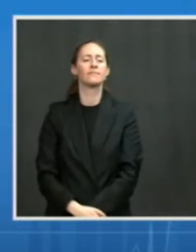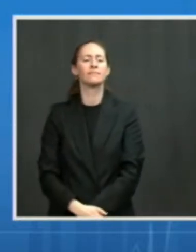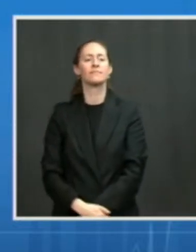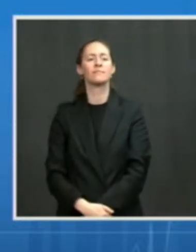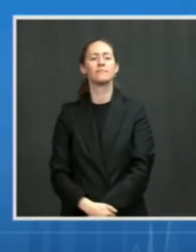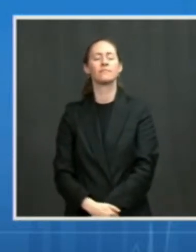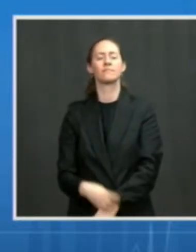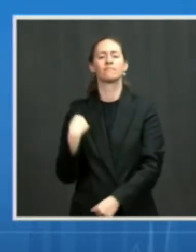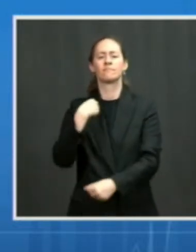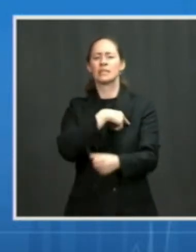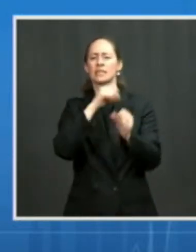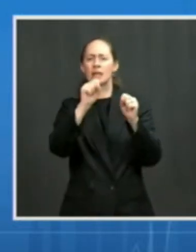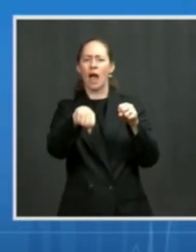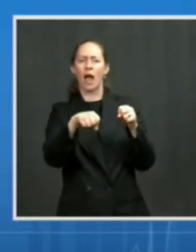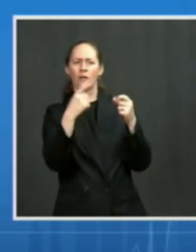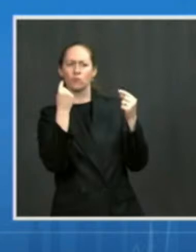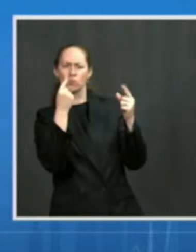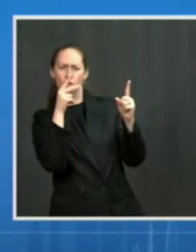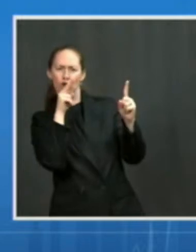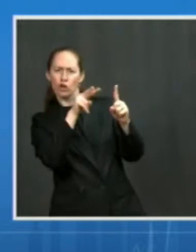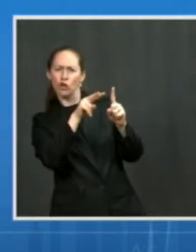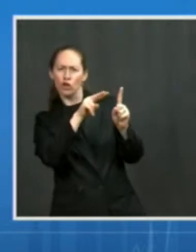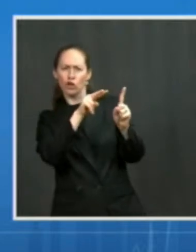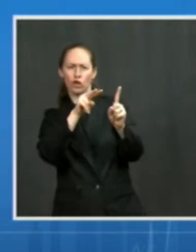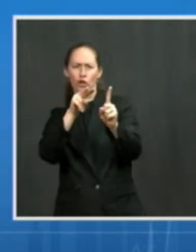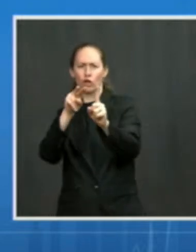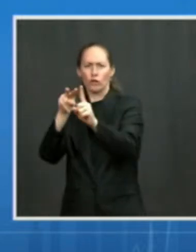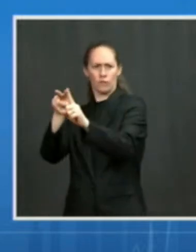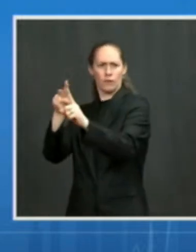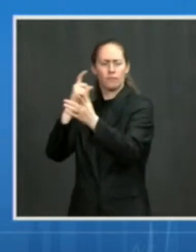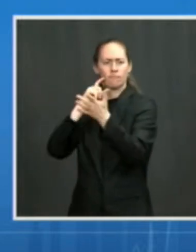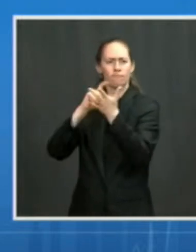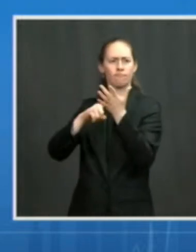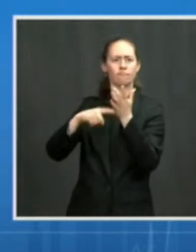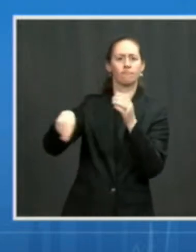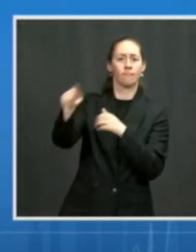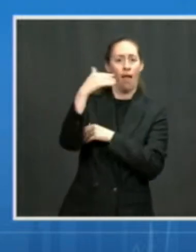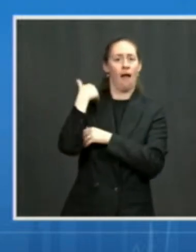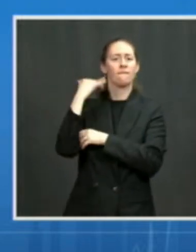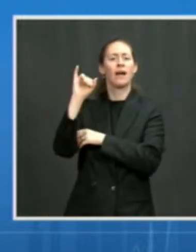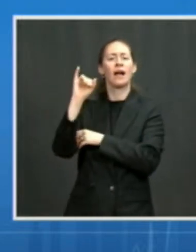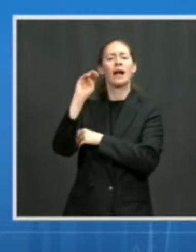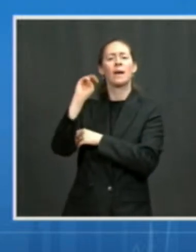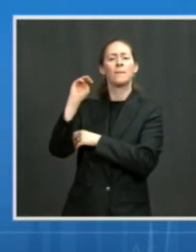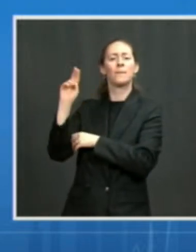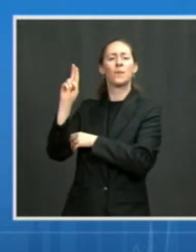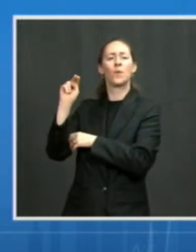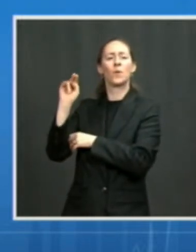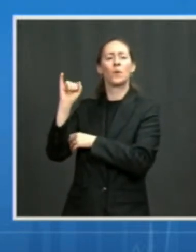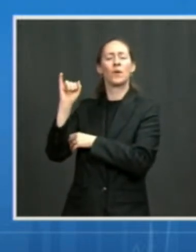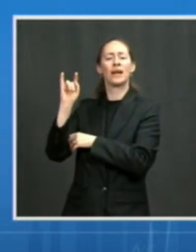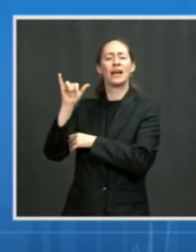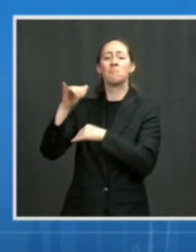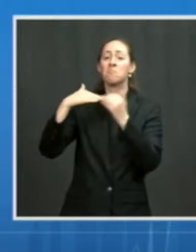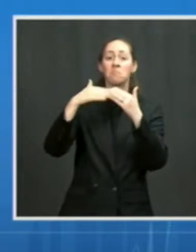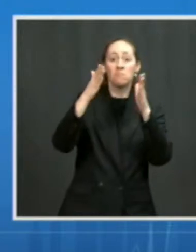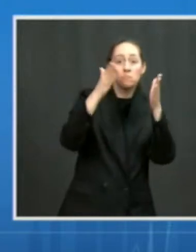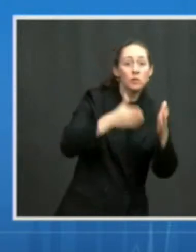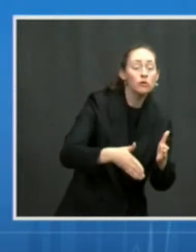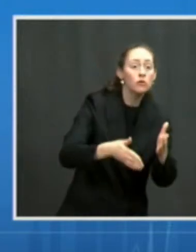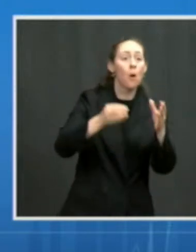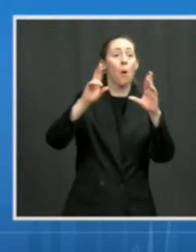looking at the correlates of immunity and making sure that an individual or cohort of individuals who